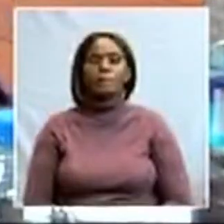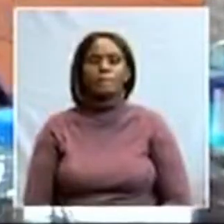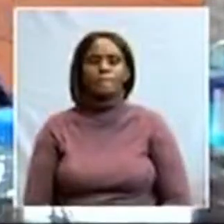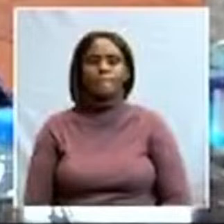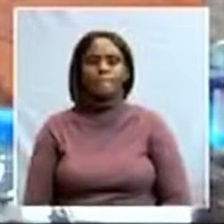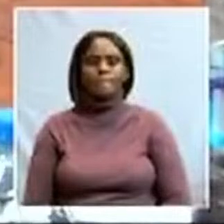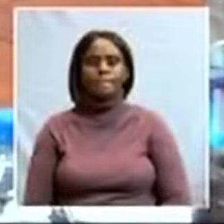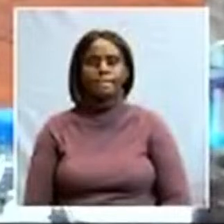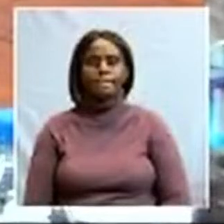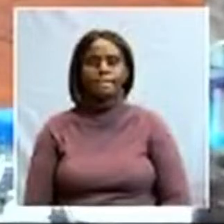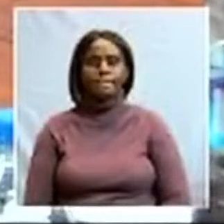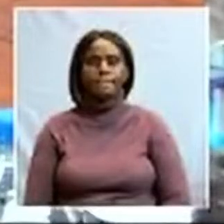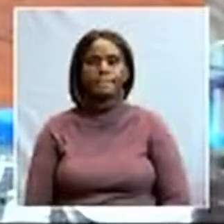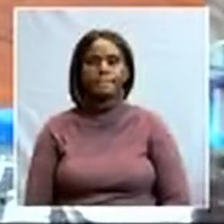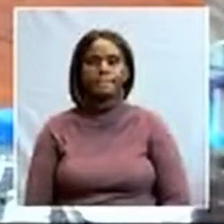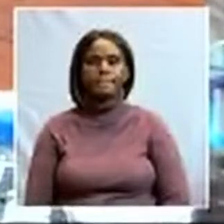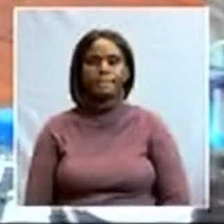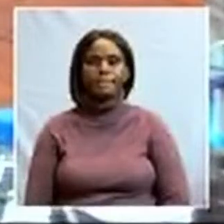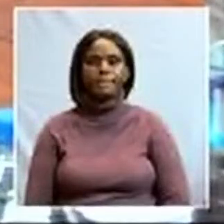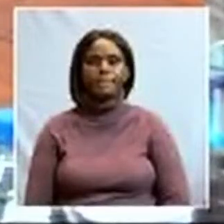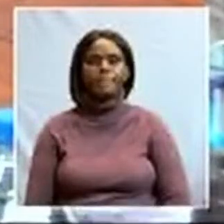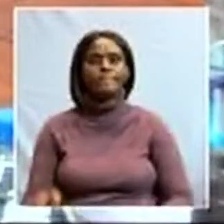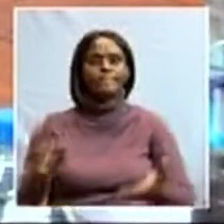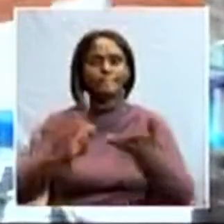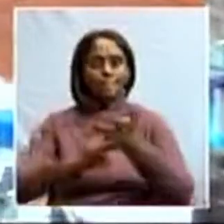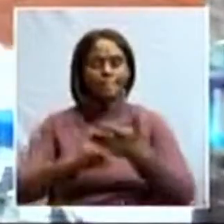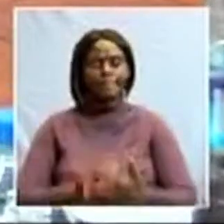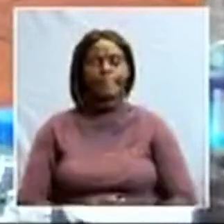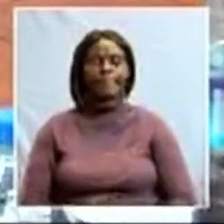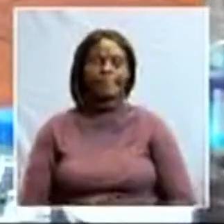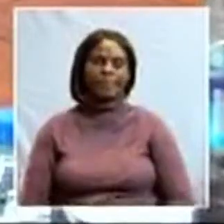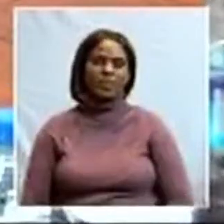Are you able to read it nicely?